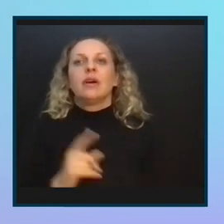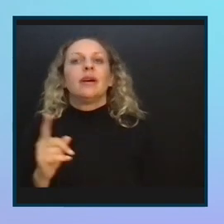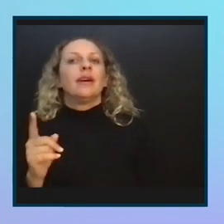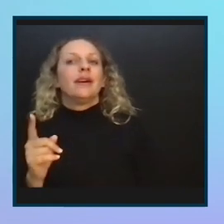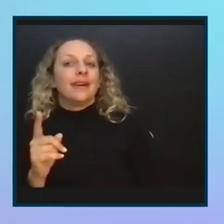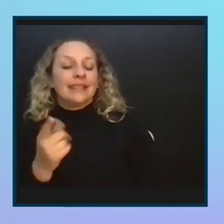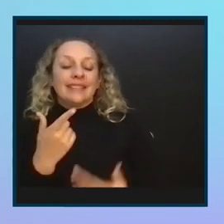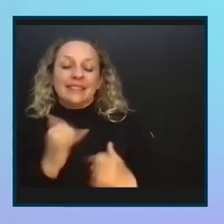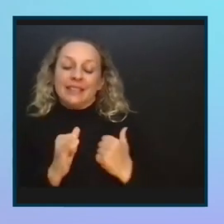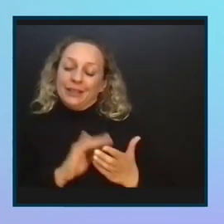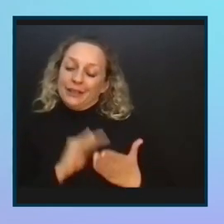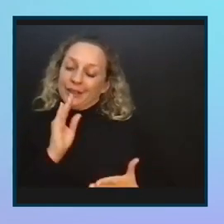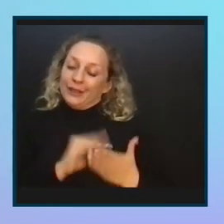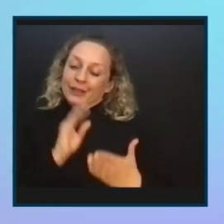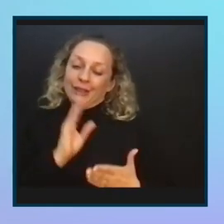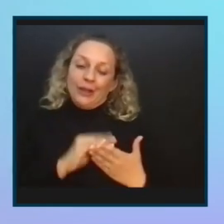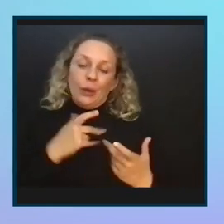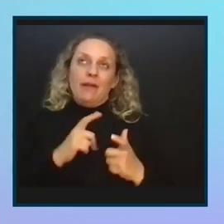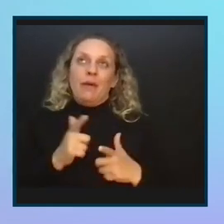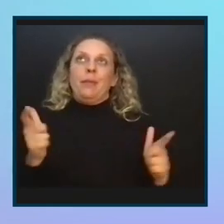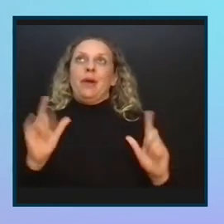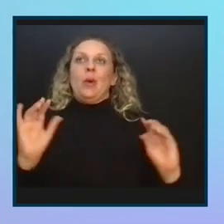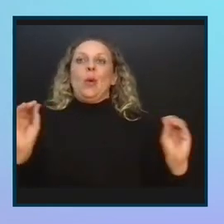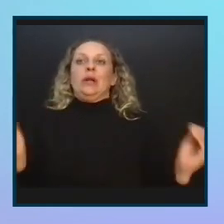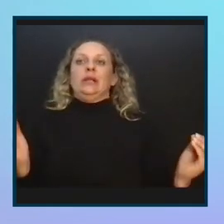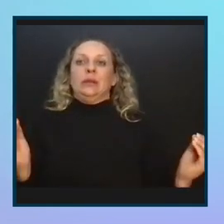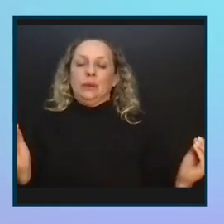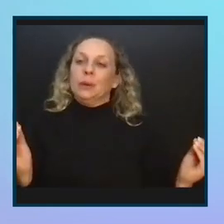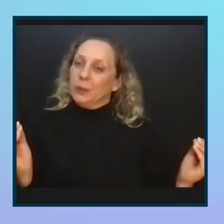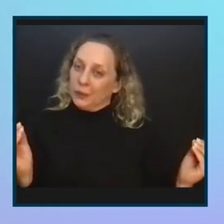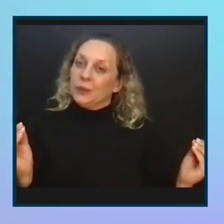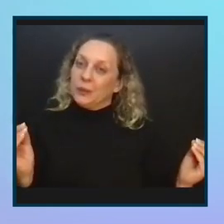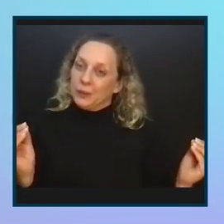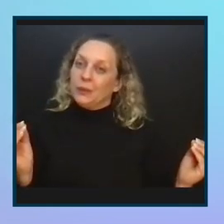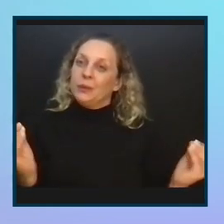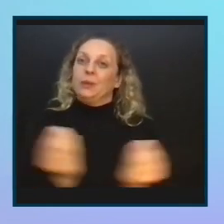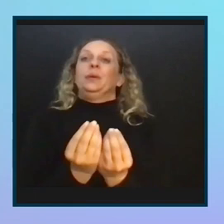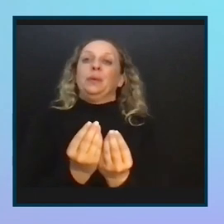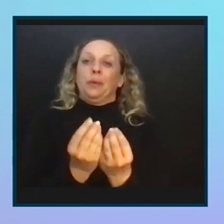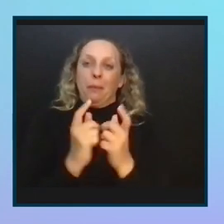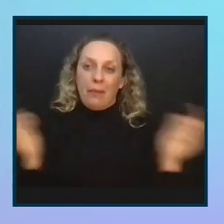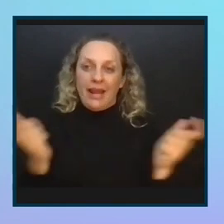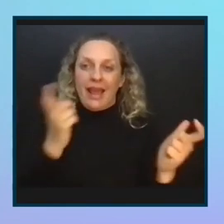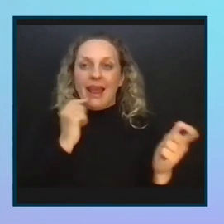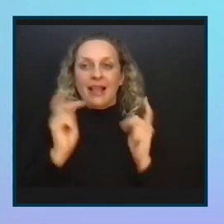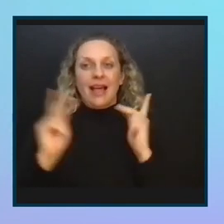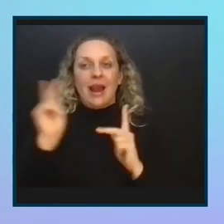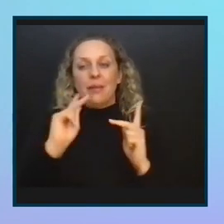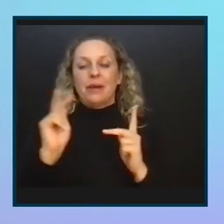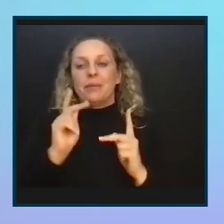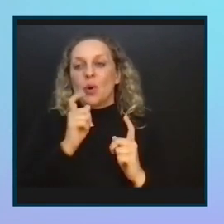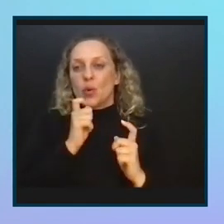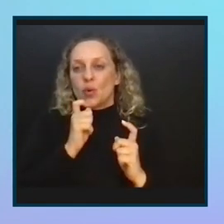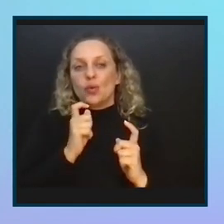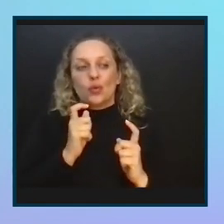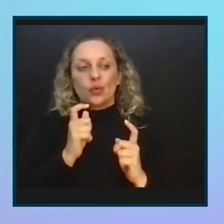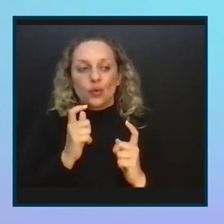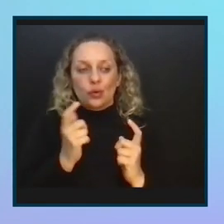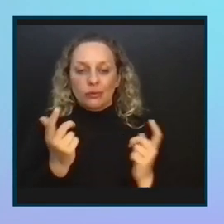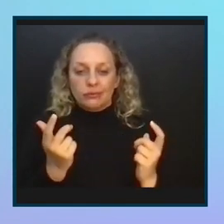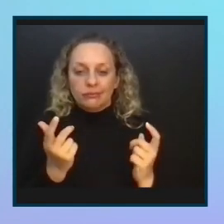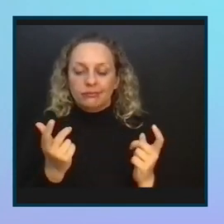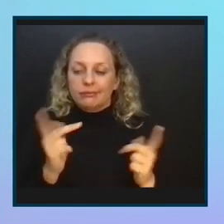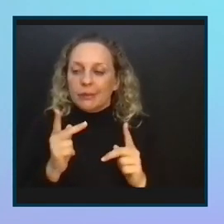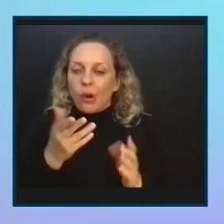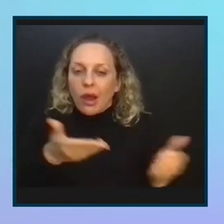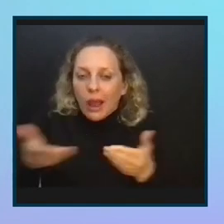for sure. We have a huge organization and a lot of folks that are coming and we're growing. And so there's a lot of new